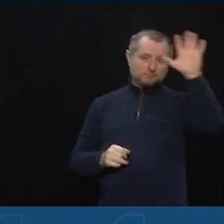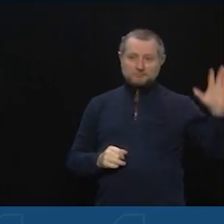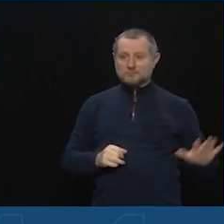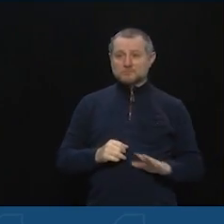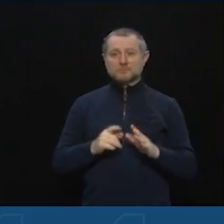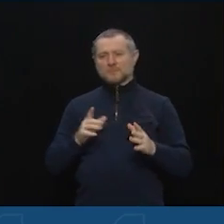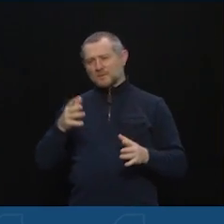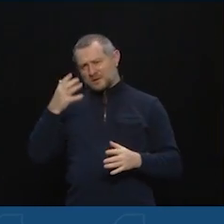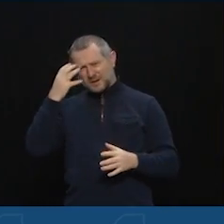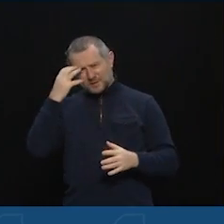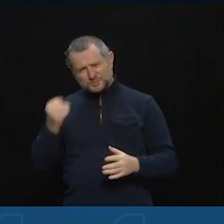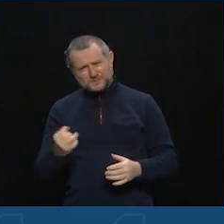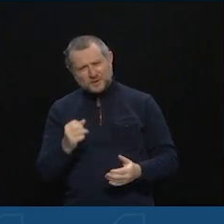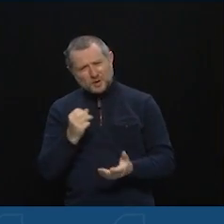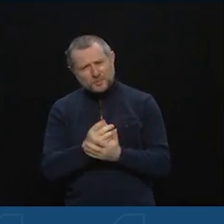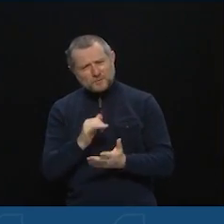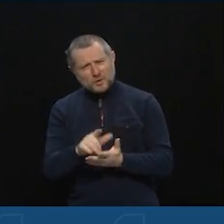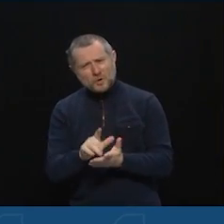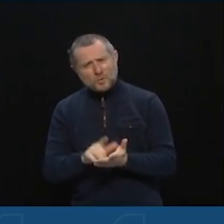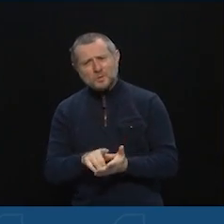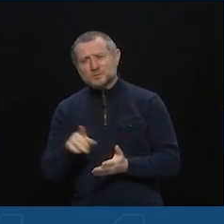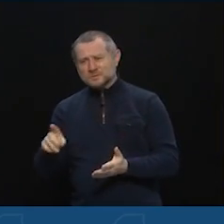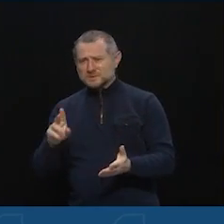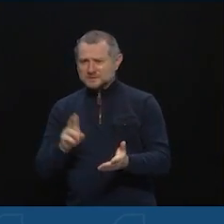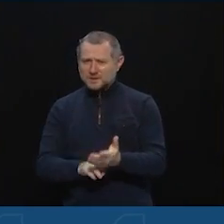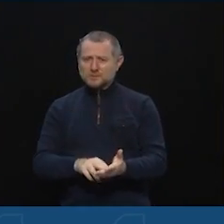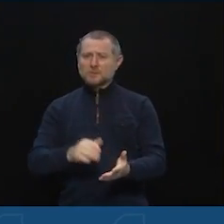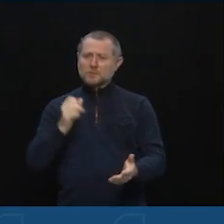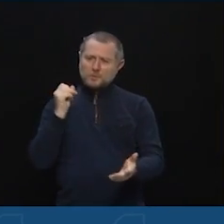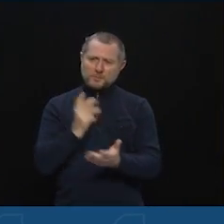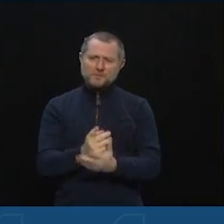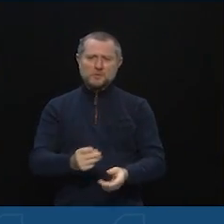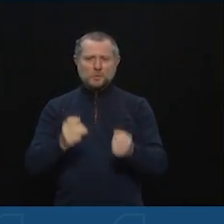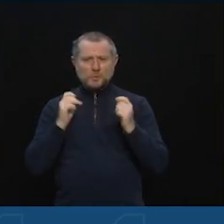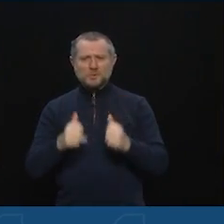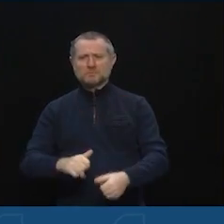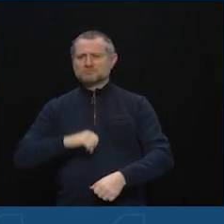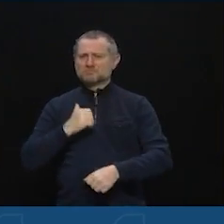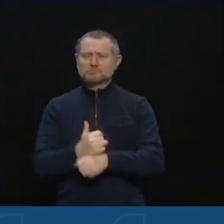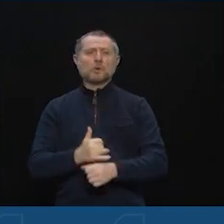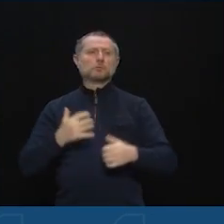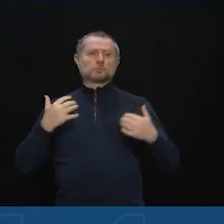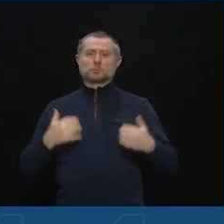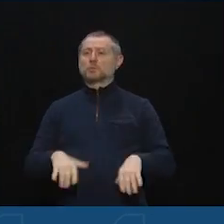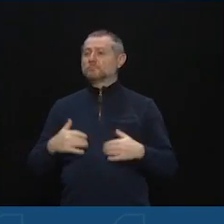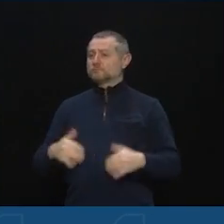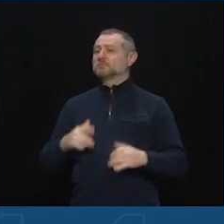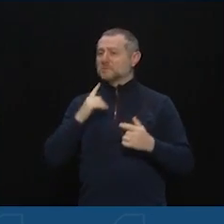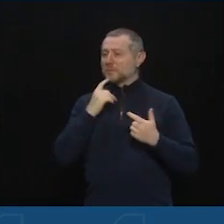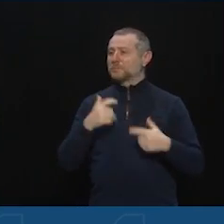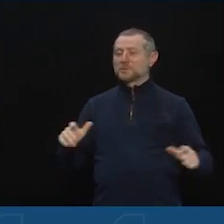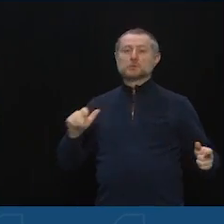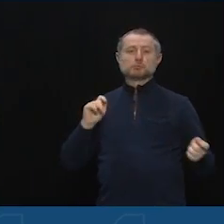get that law to your desk, to sign it, and to quickly implement it at the SLA really meant a big deal for businesses like